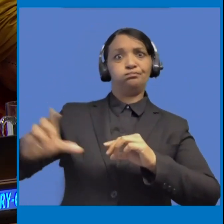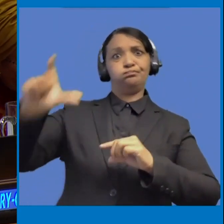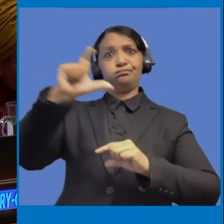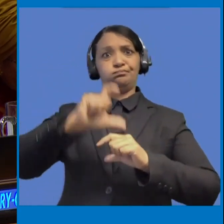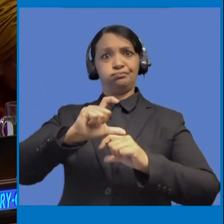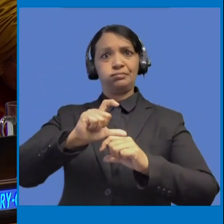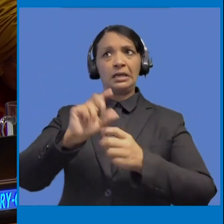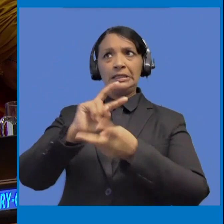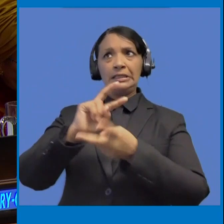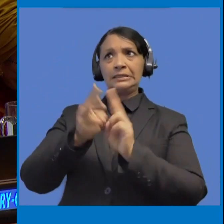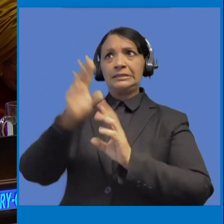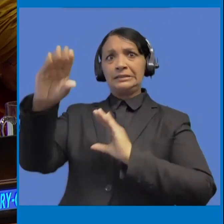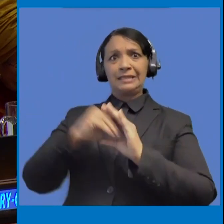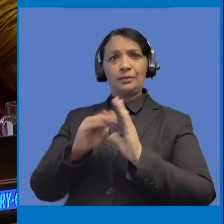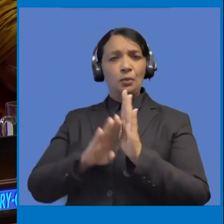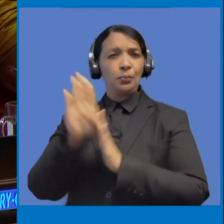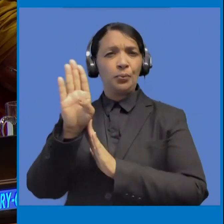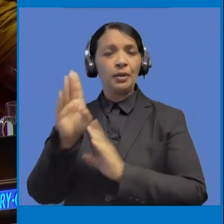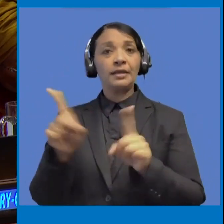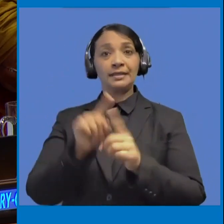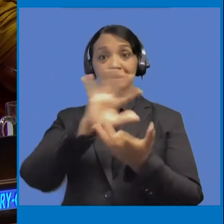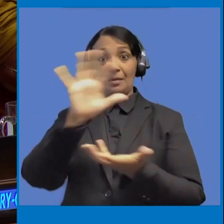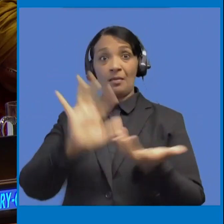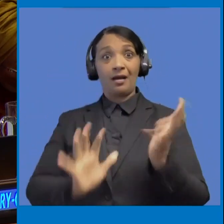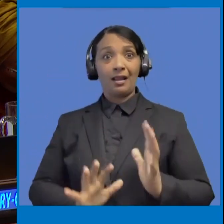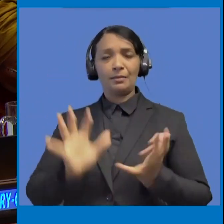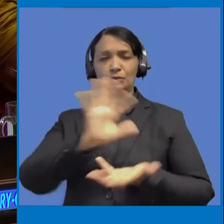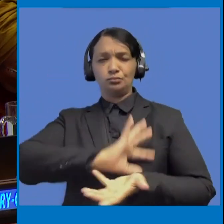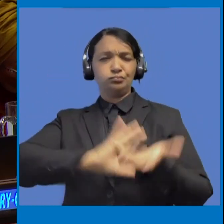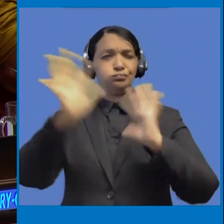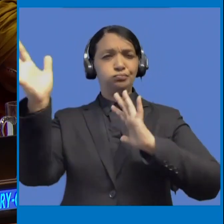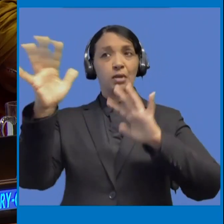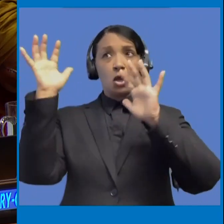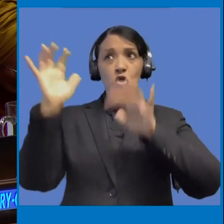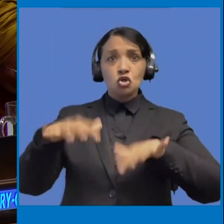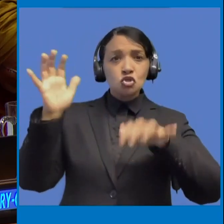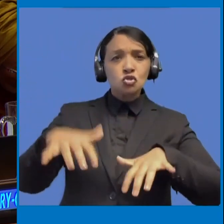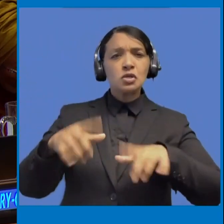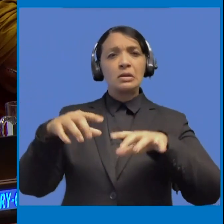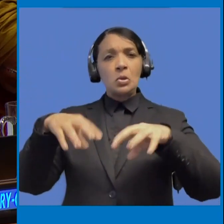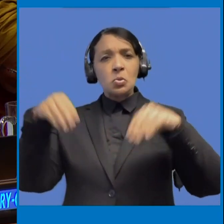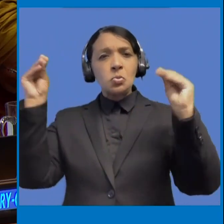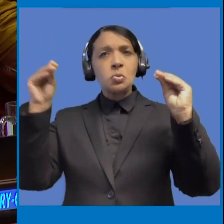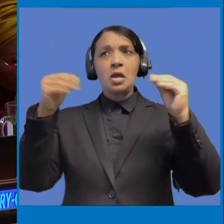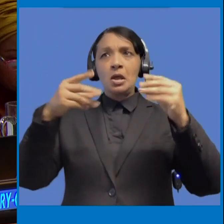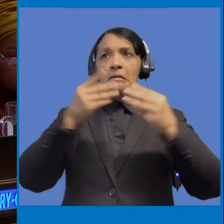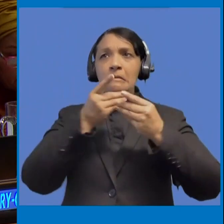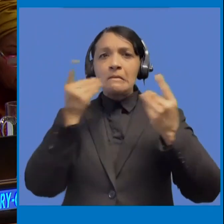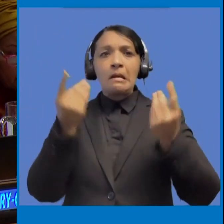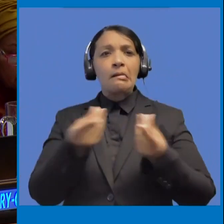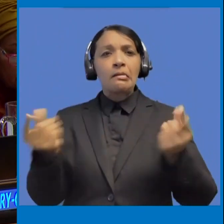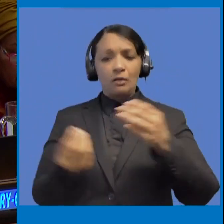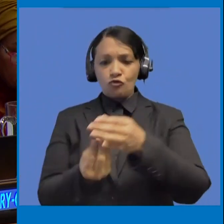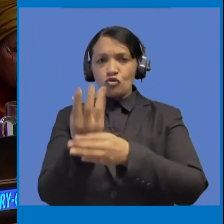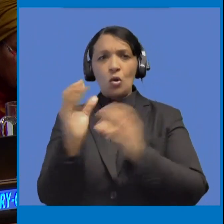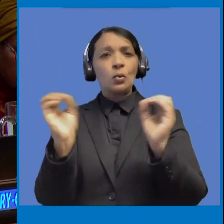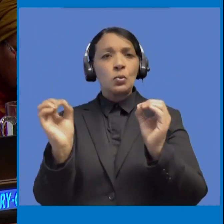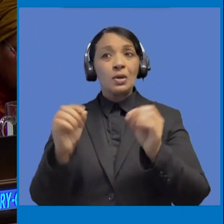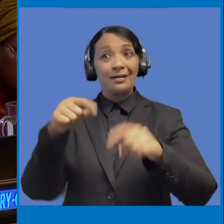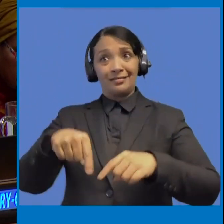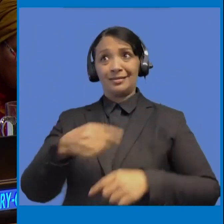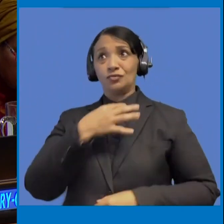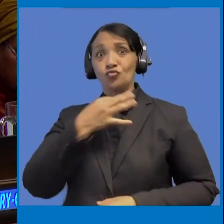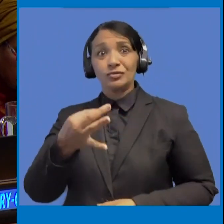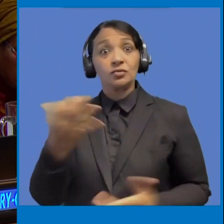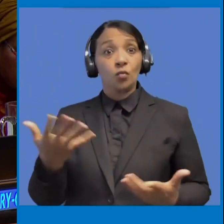climate chaos is creating deadly floods and droughts, and contributing to the risk of hunger. And too often, the most